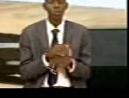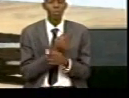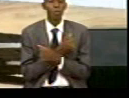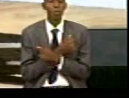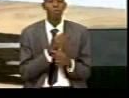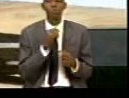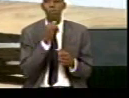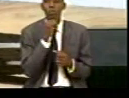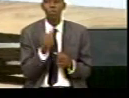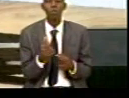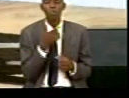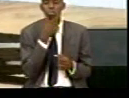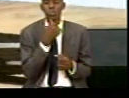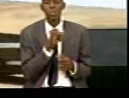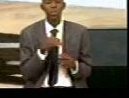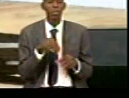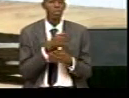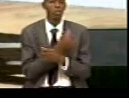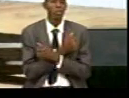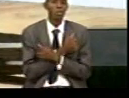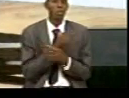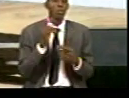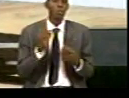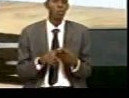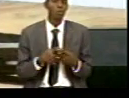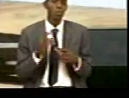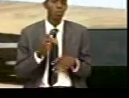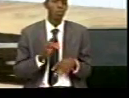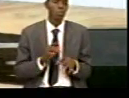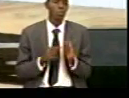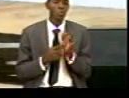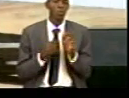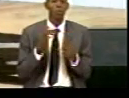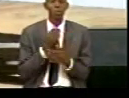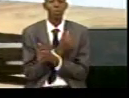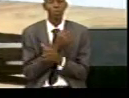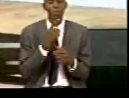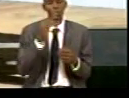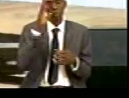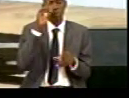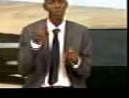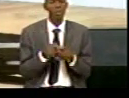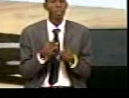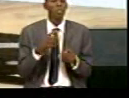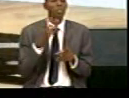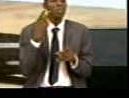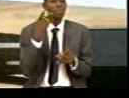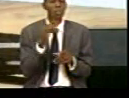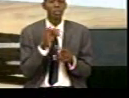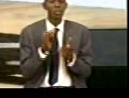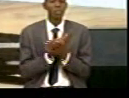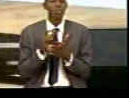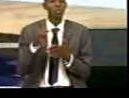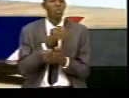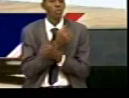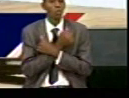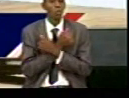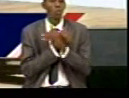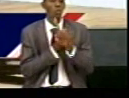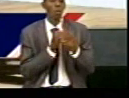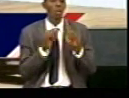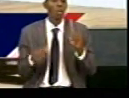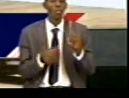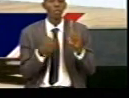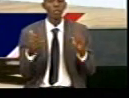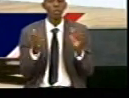unpretending love, unto unfeigned love of the brethren. See that ye love one another with